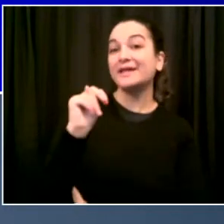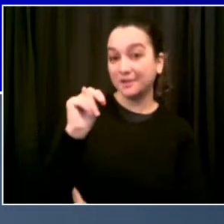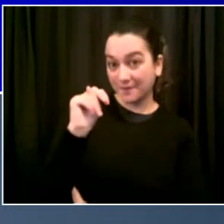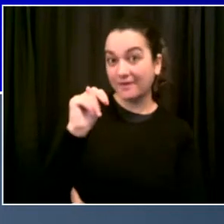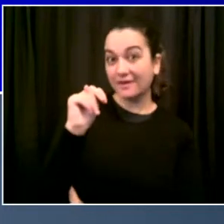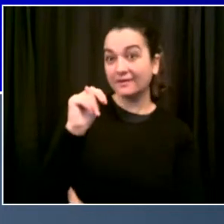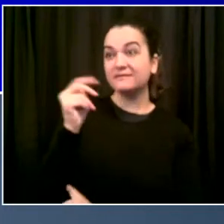January,